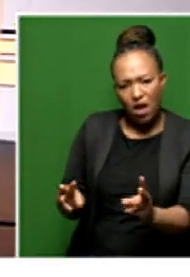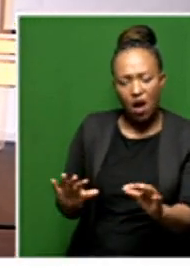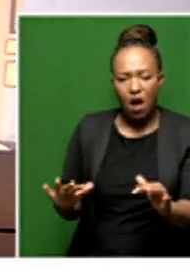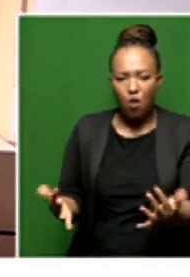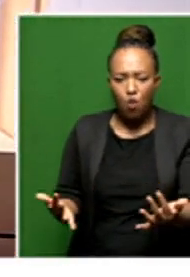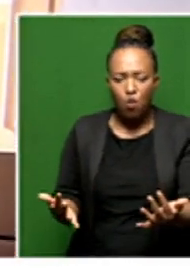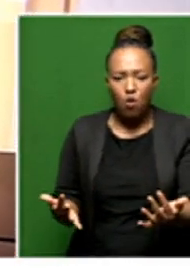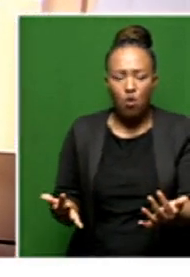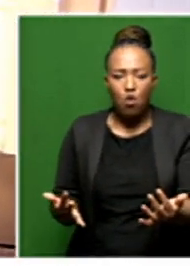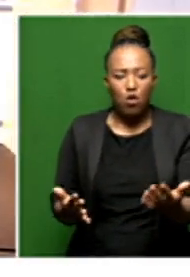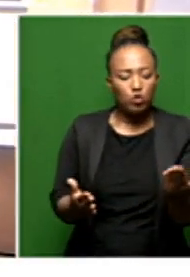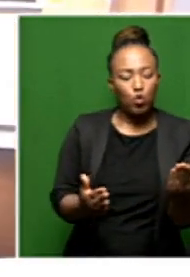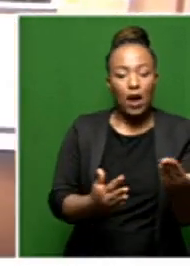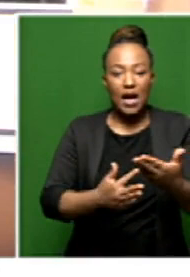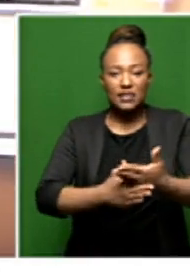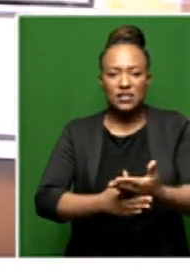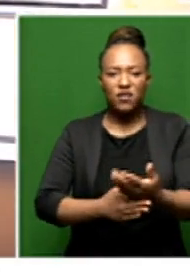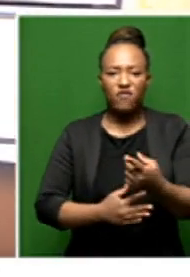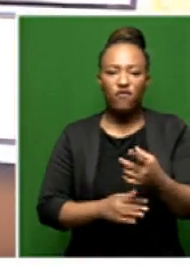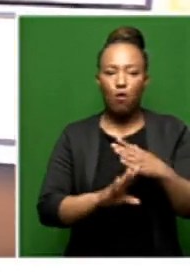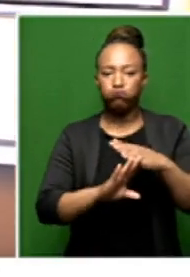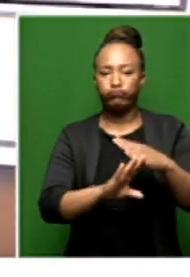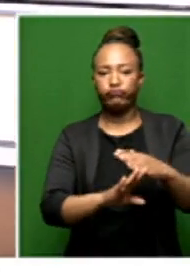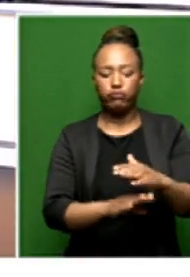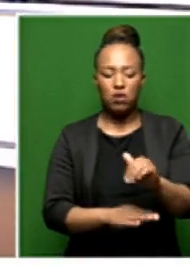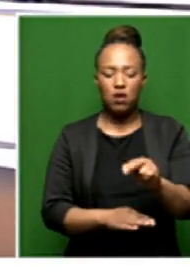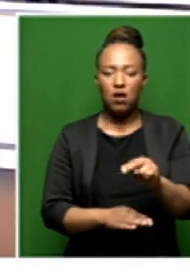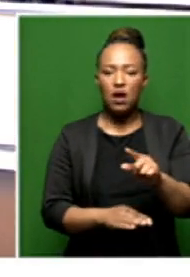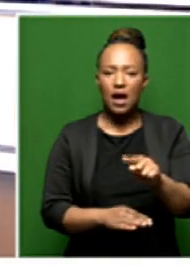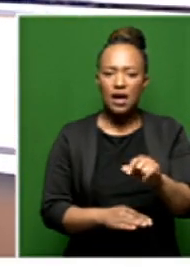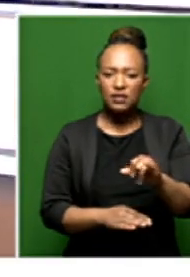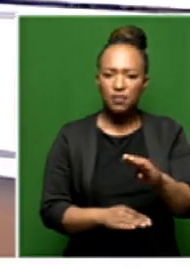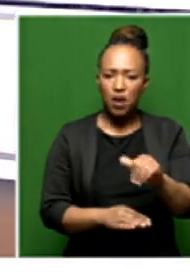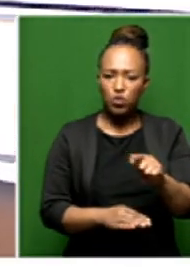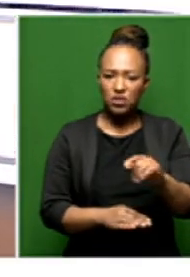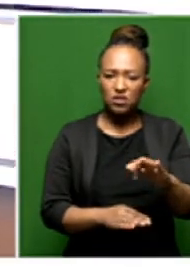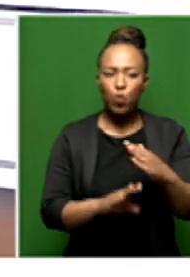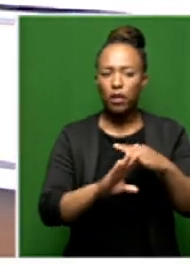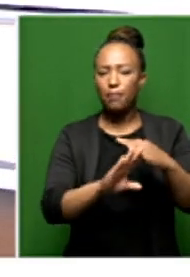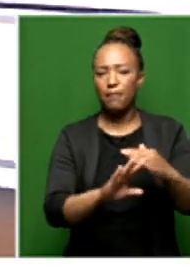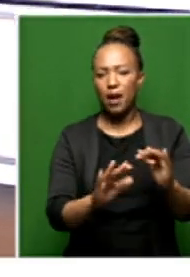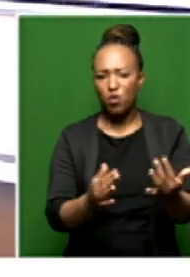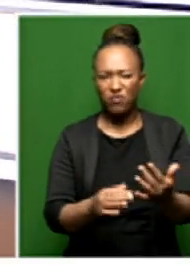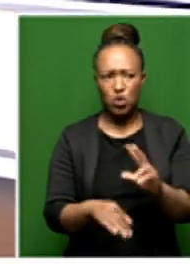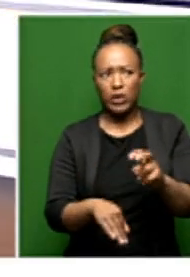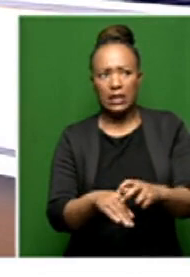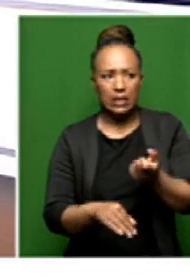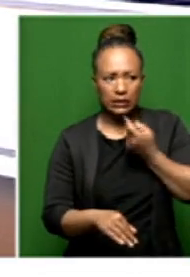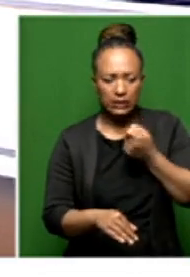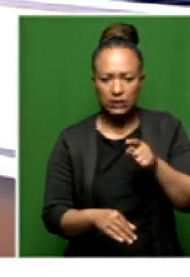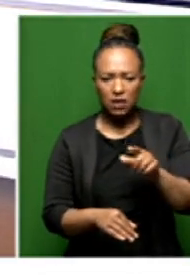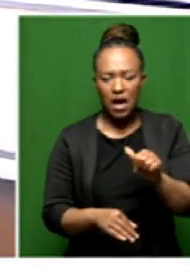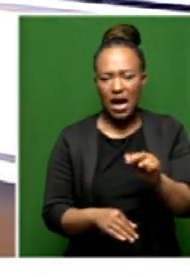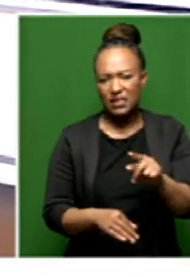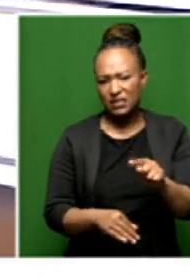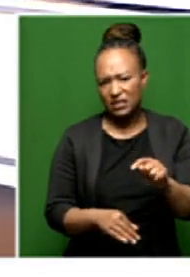then stem this access to antibiotics, especially when it's not necessary? Yeah, I mean,